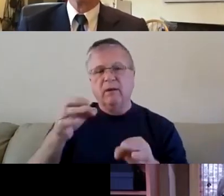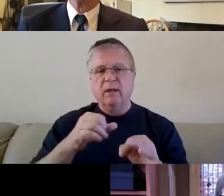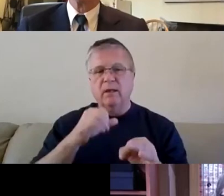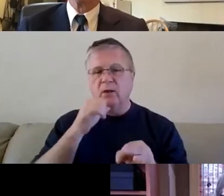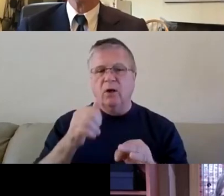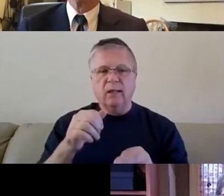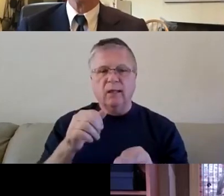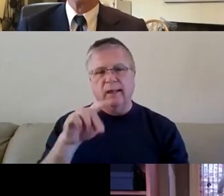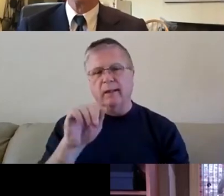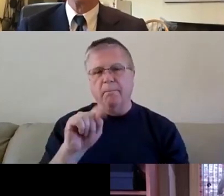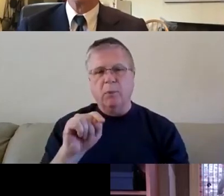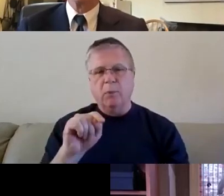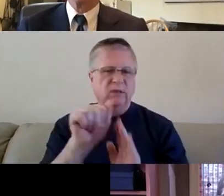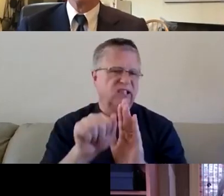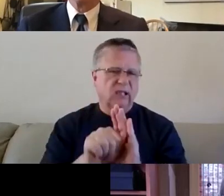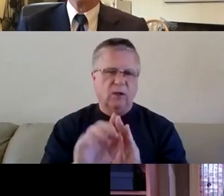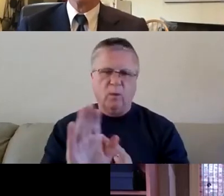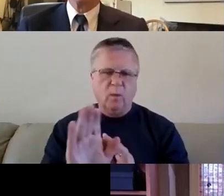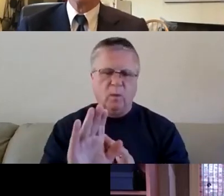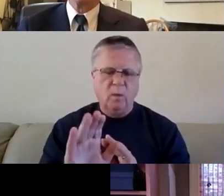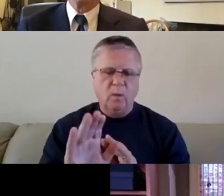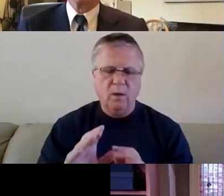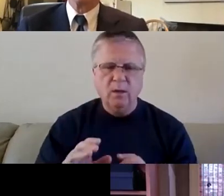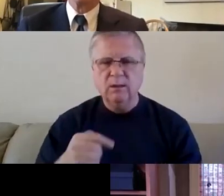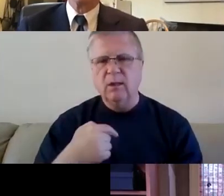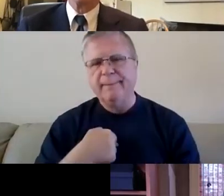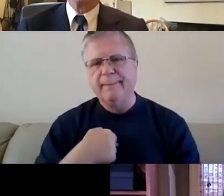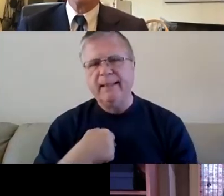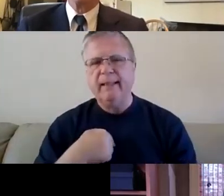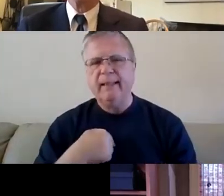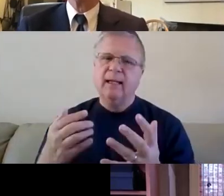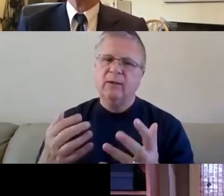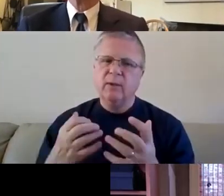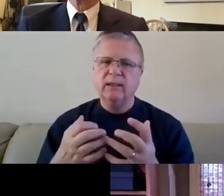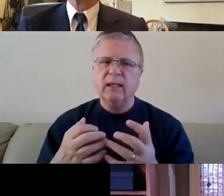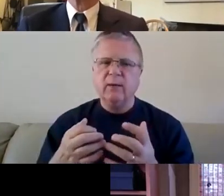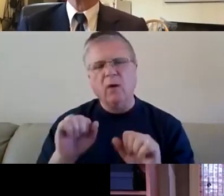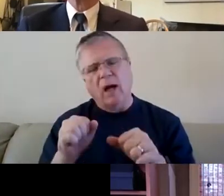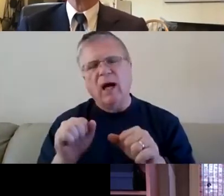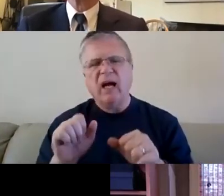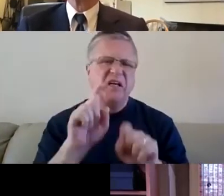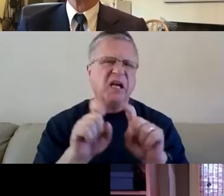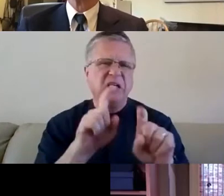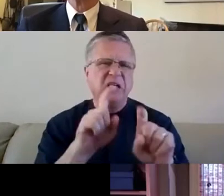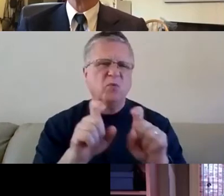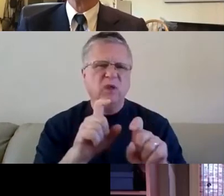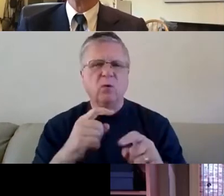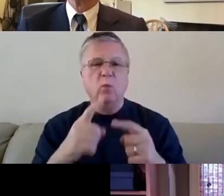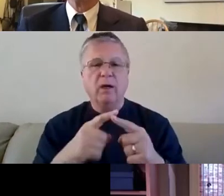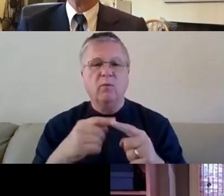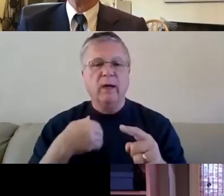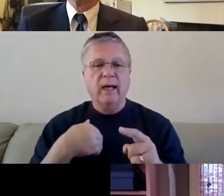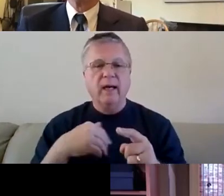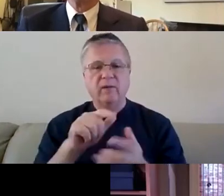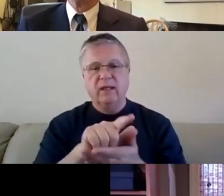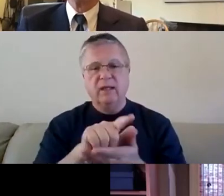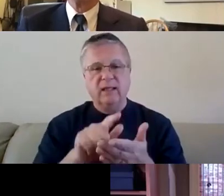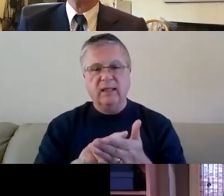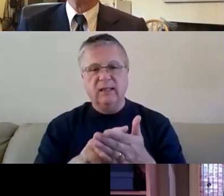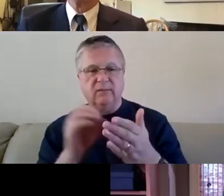So I want to say, well, probably I can ask those questions when we have the legislation on the